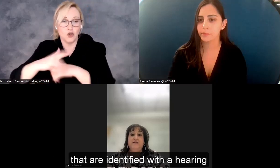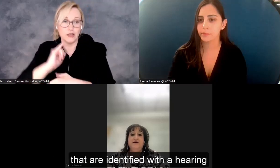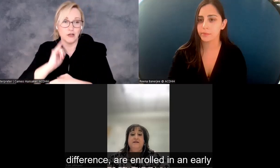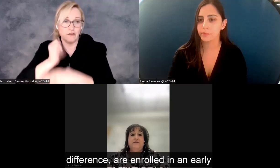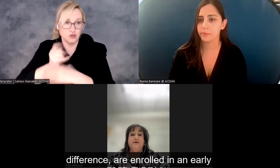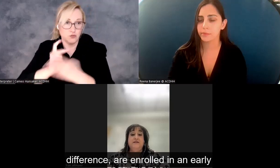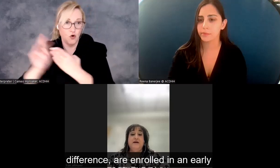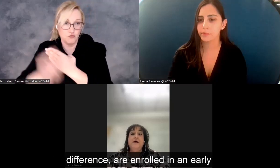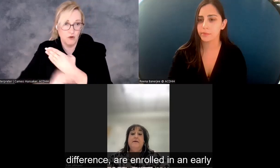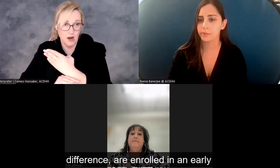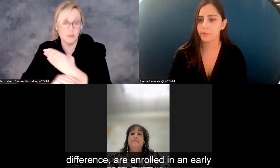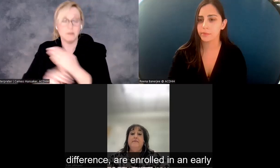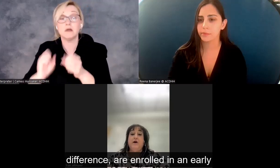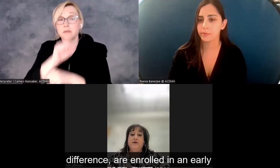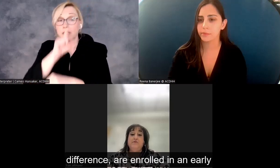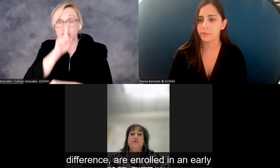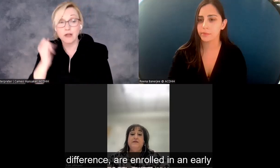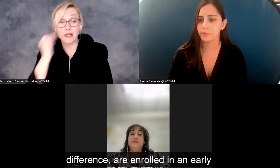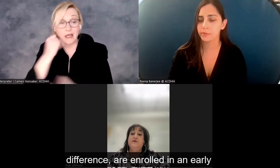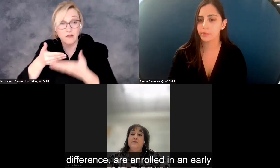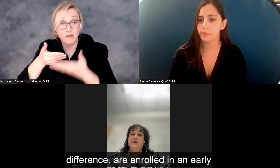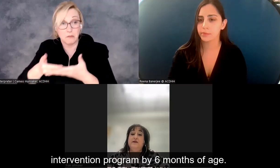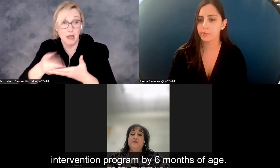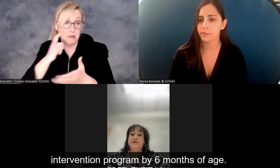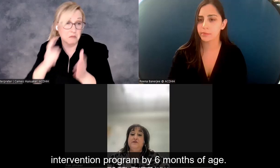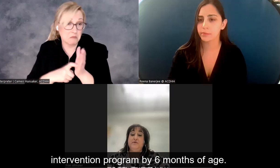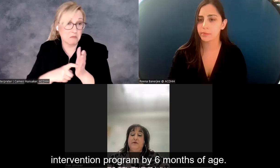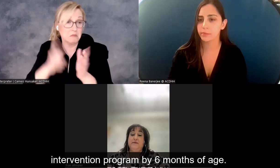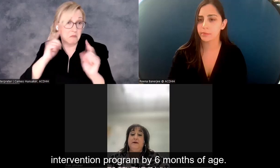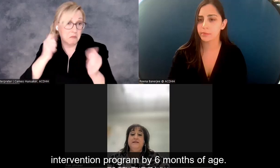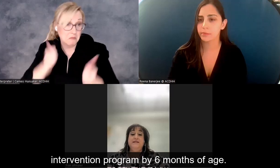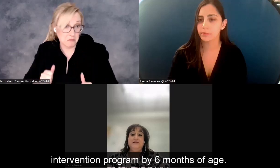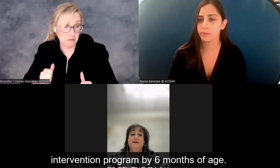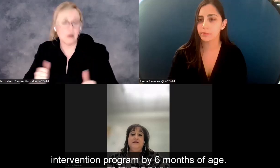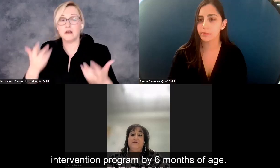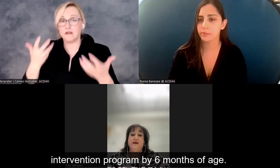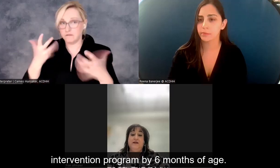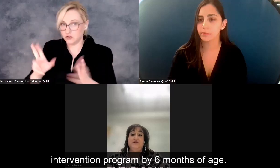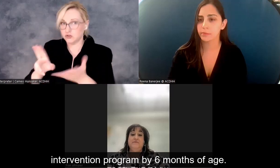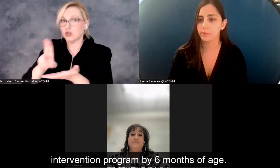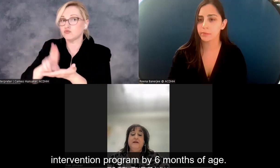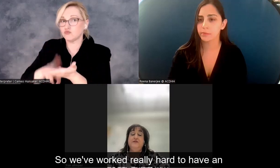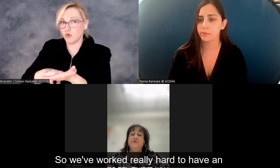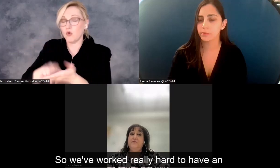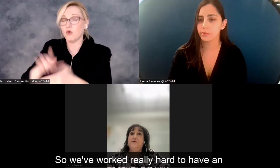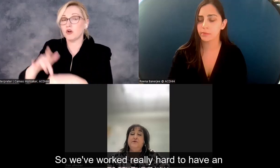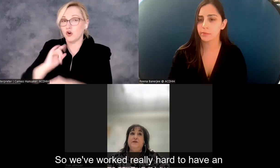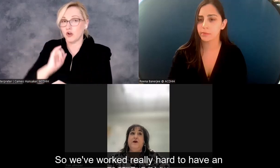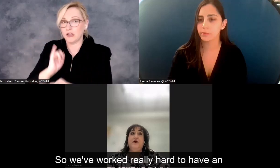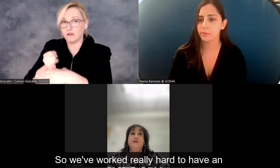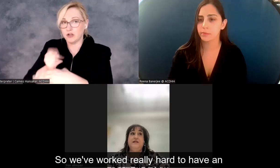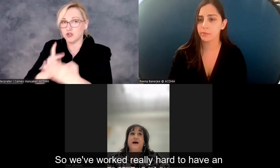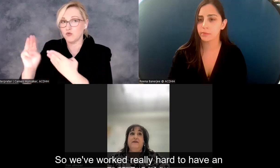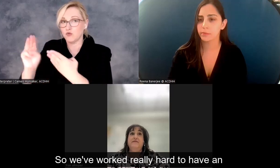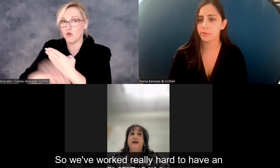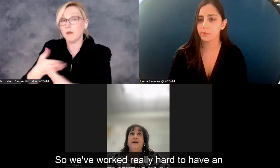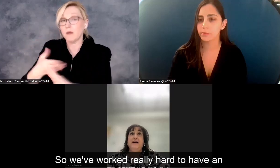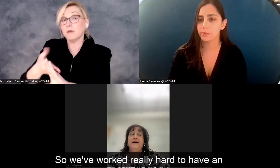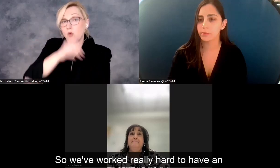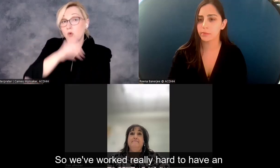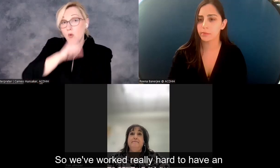with a hearing difference are enrolled in an early intervention program by 6 months of age. So we've worked really hard to